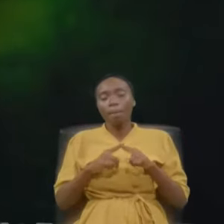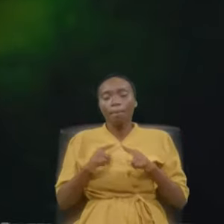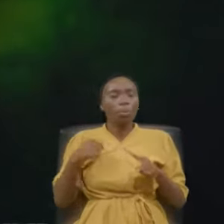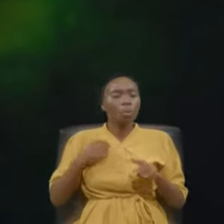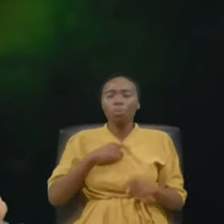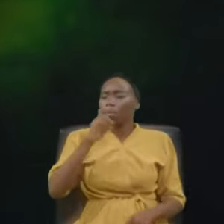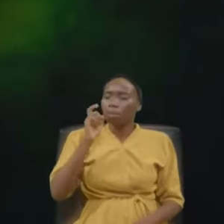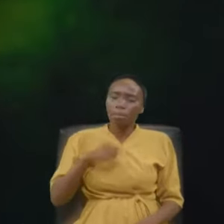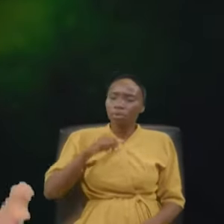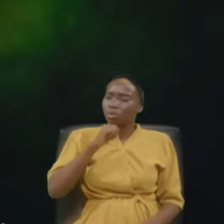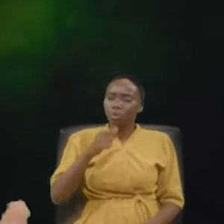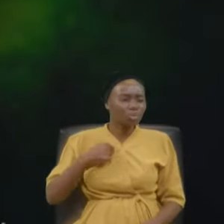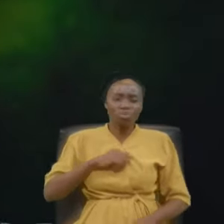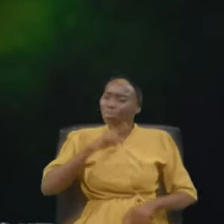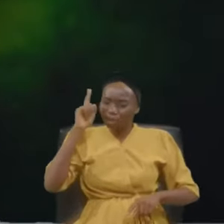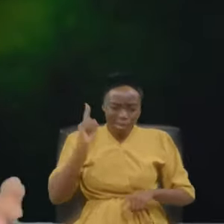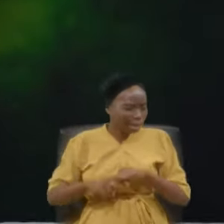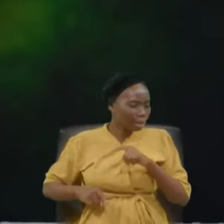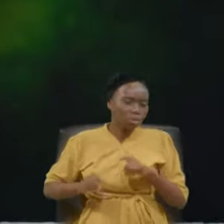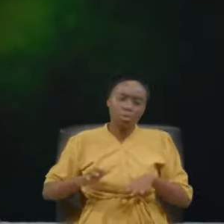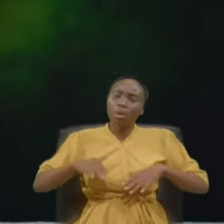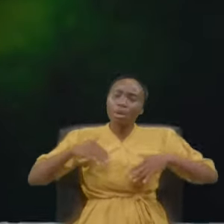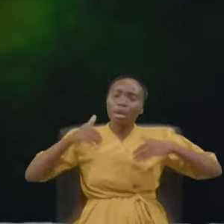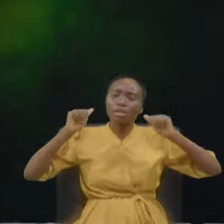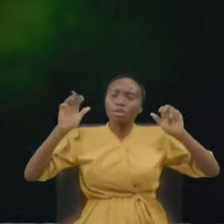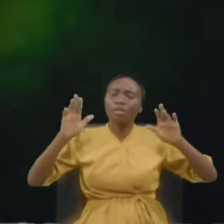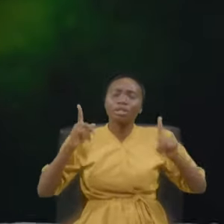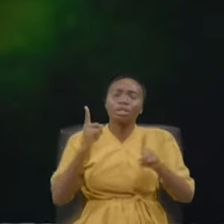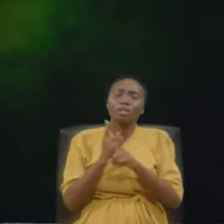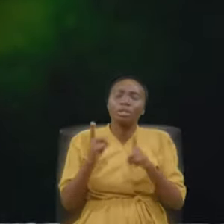not. We cannot give up. Just like